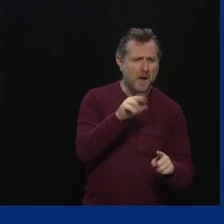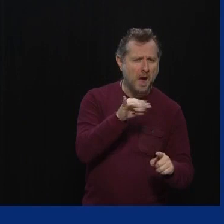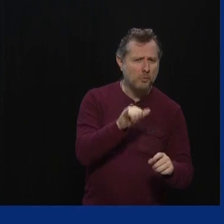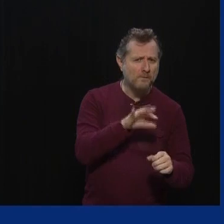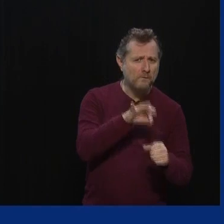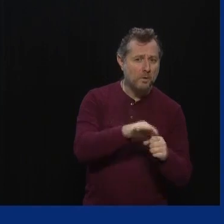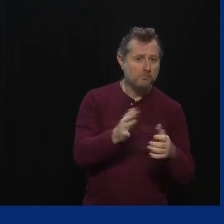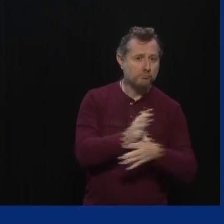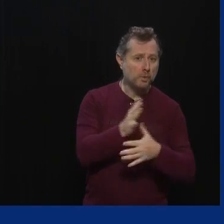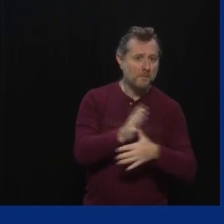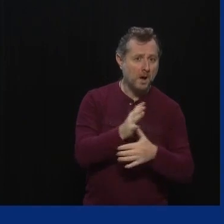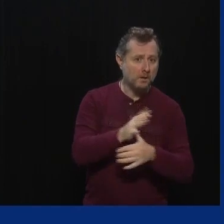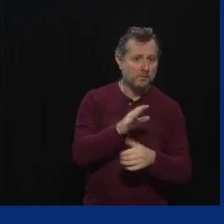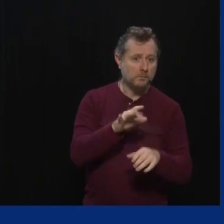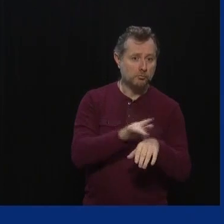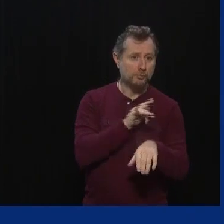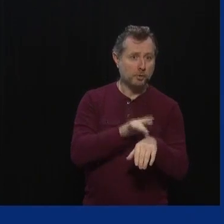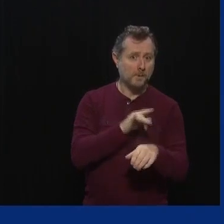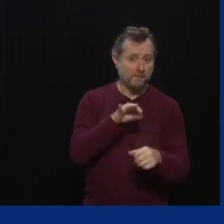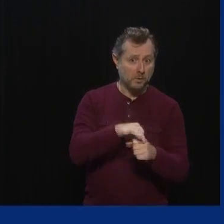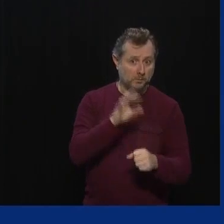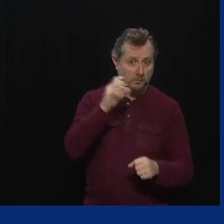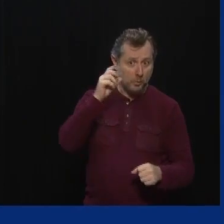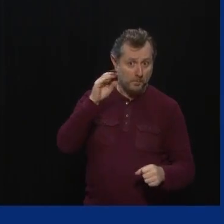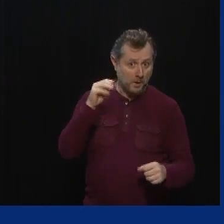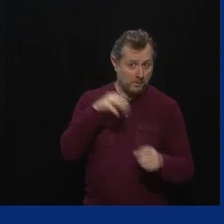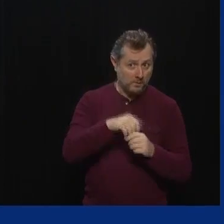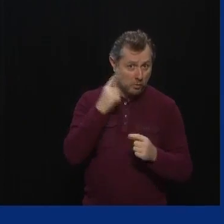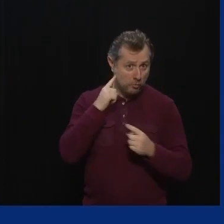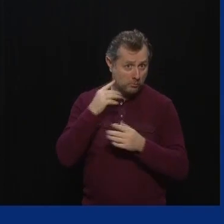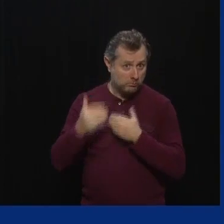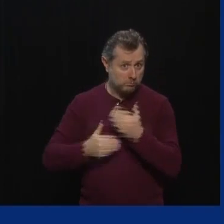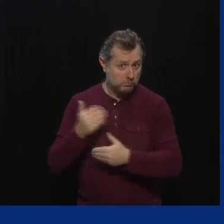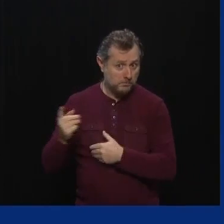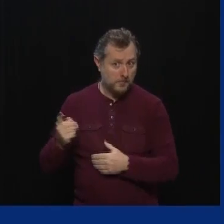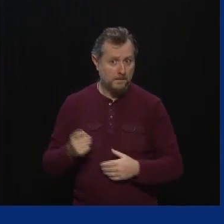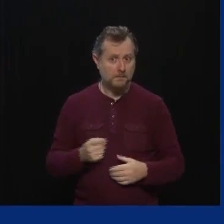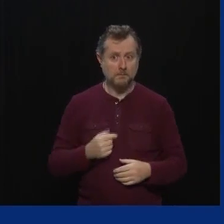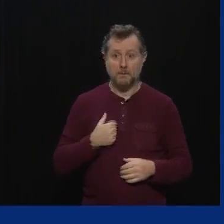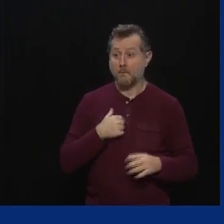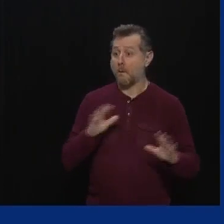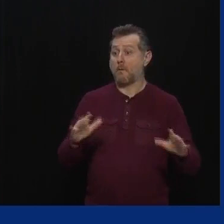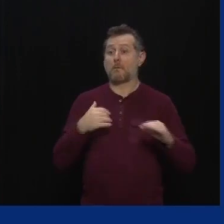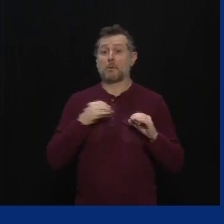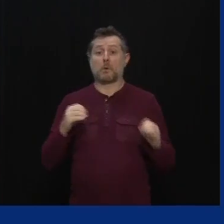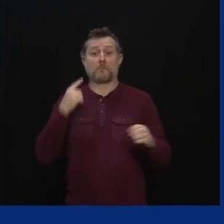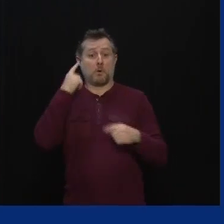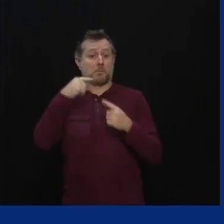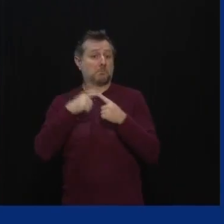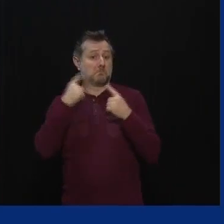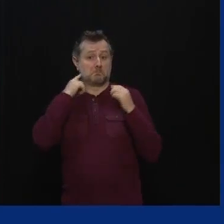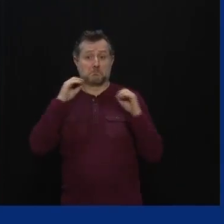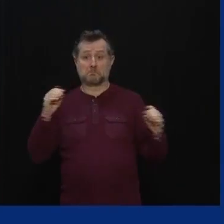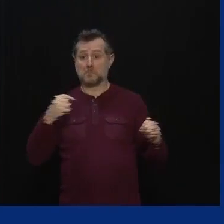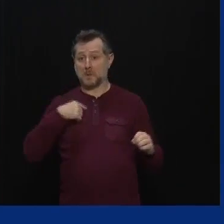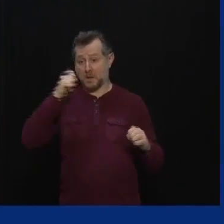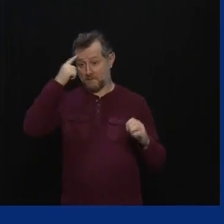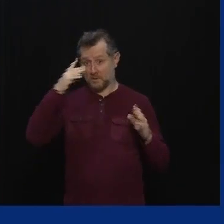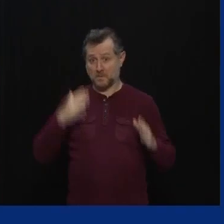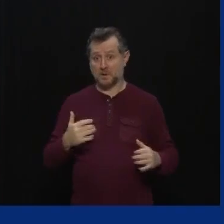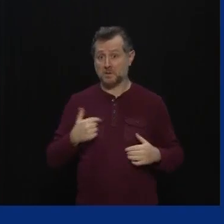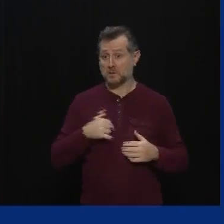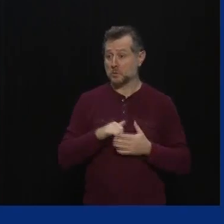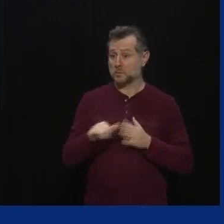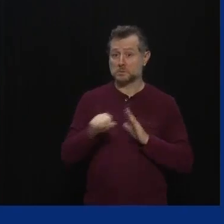in? I have no thoughts on that, absolutely none. I'm the governor of the state of New York, and I expect to continue being the governor of the state of New